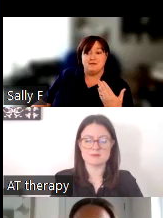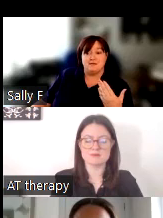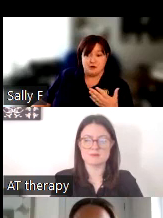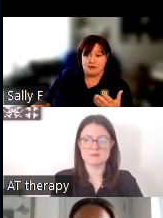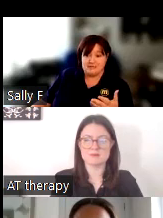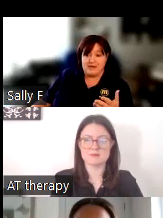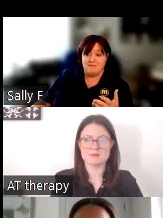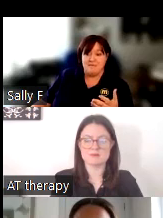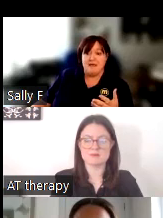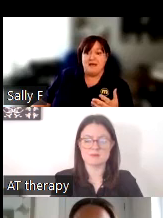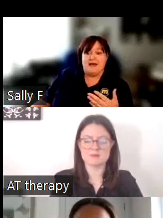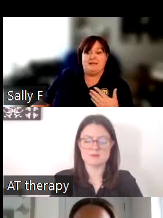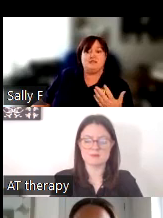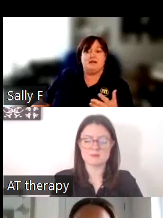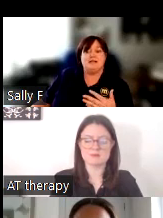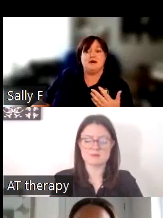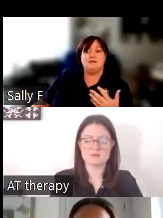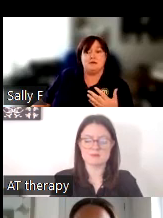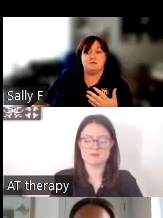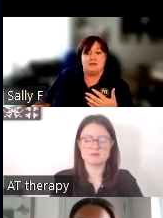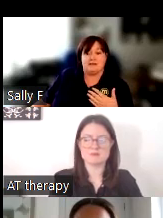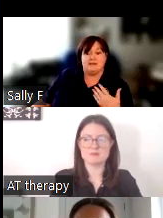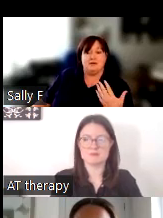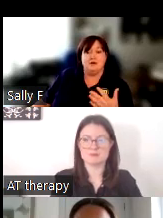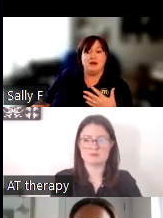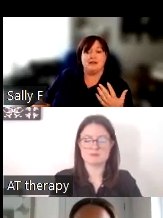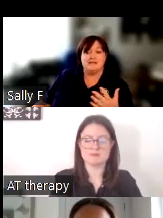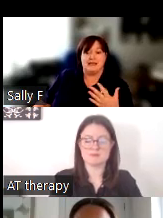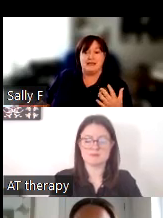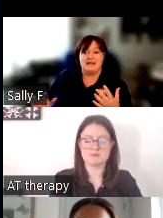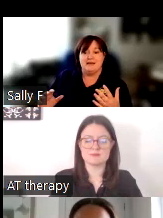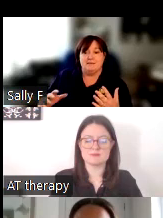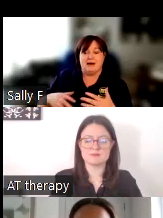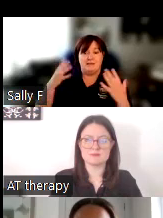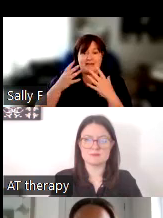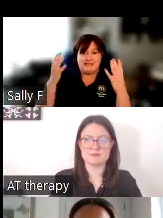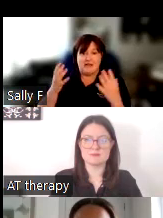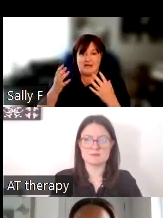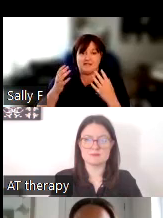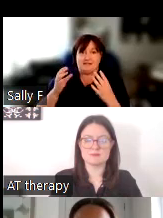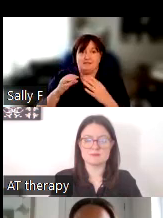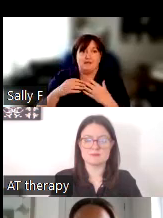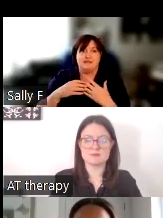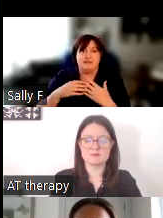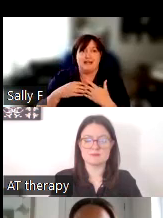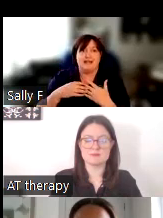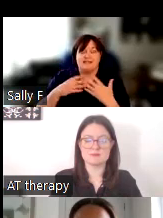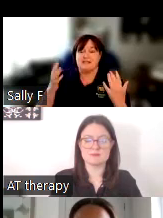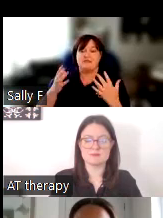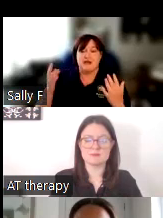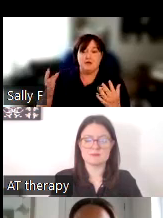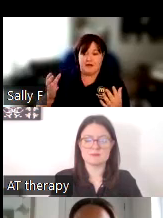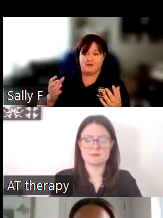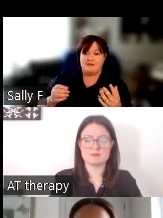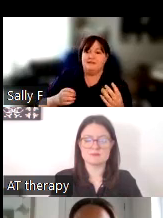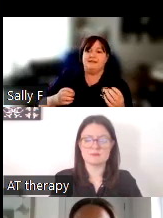sister both talking to him and they were trying to help him do things. And all I could see behind my dad's eyes was like